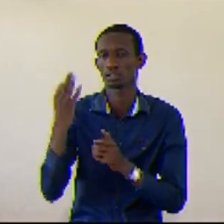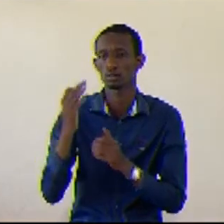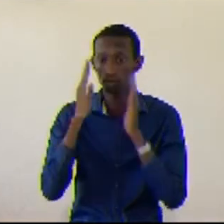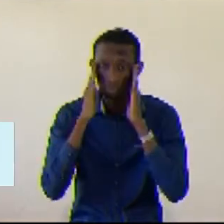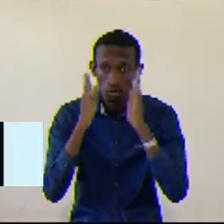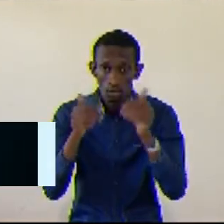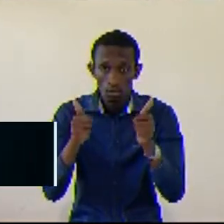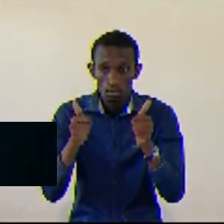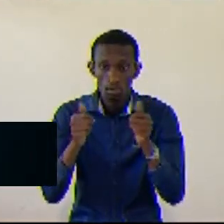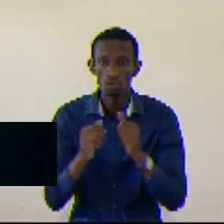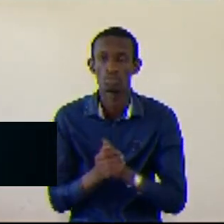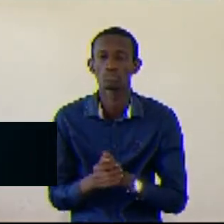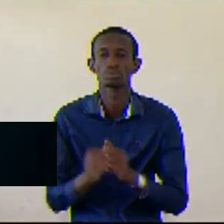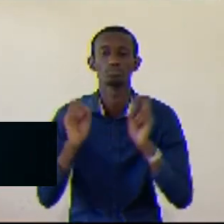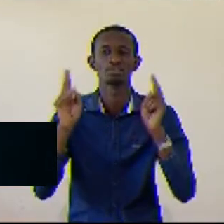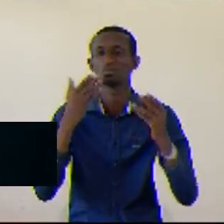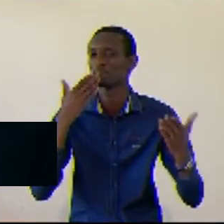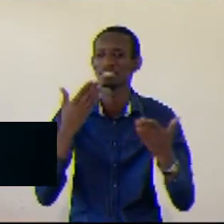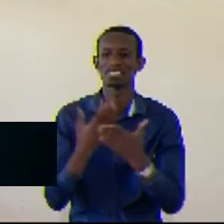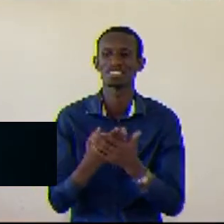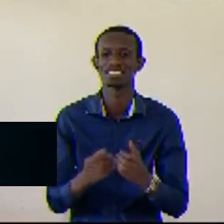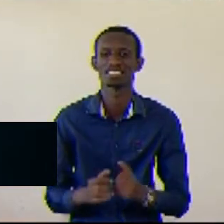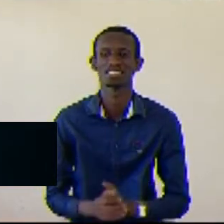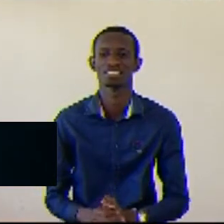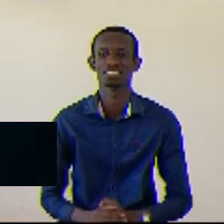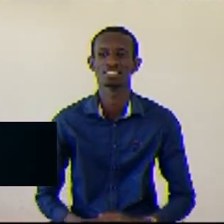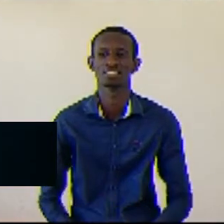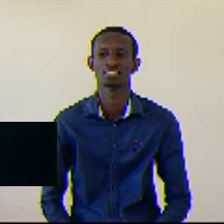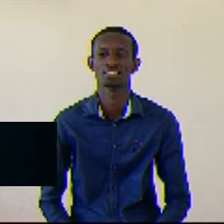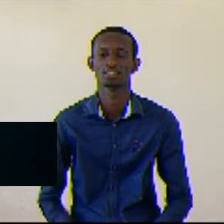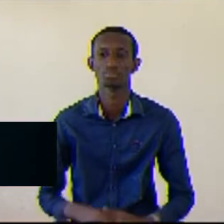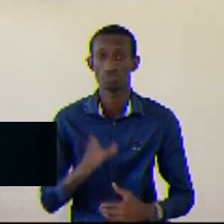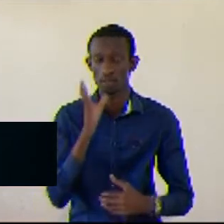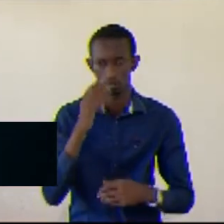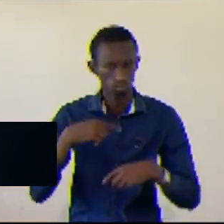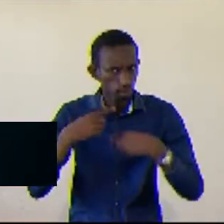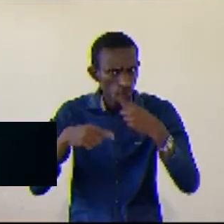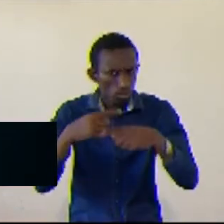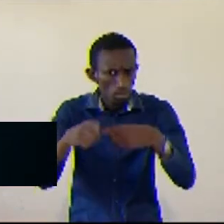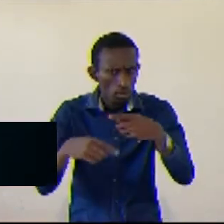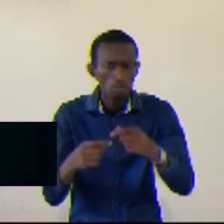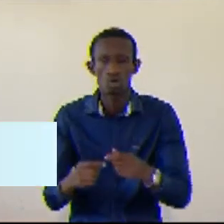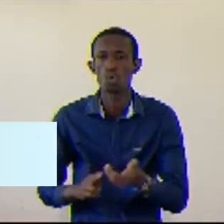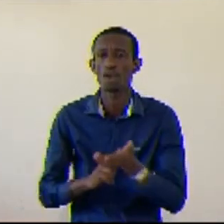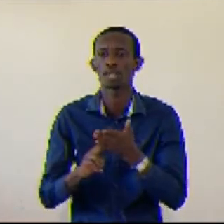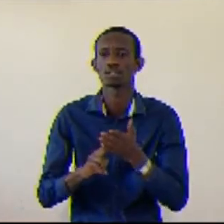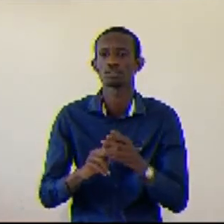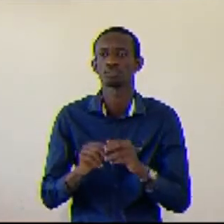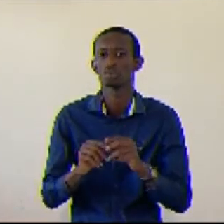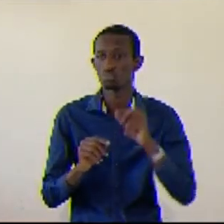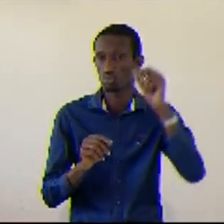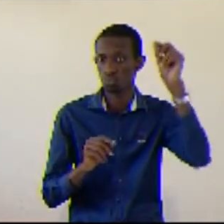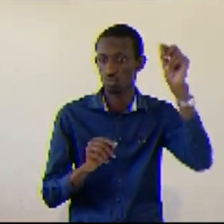together? Oh, very nice. I'm going to continue using another line,